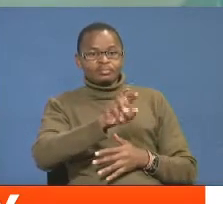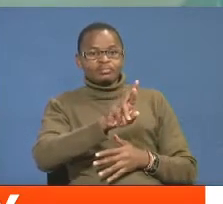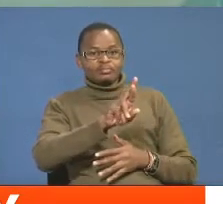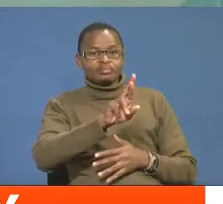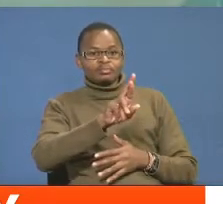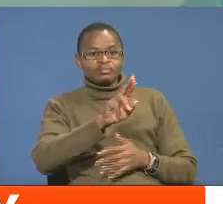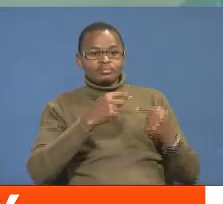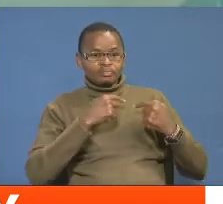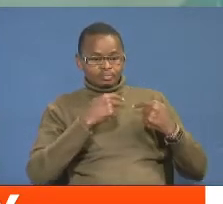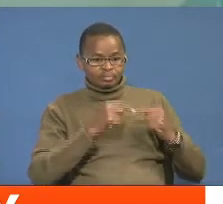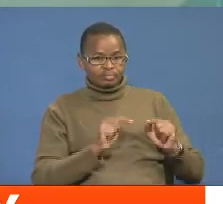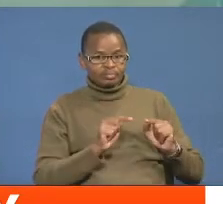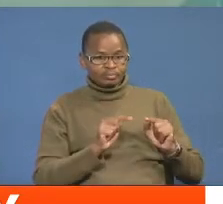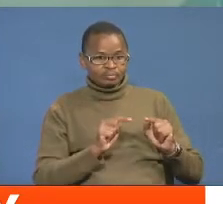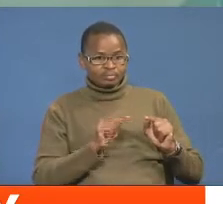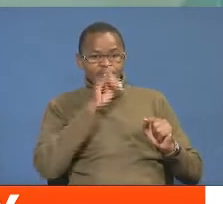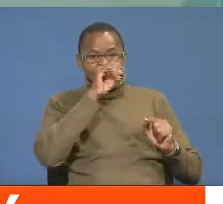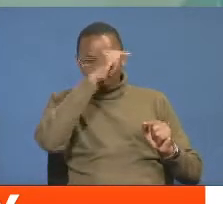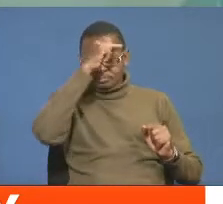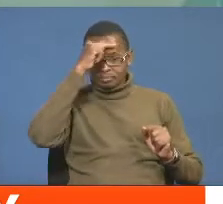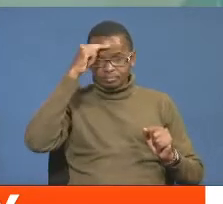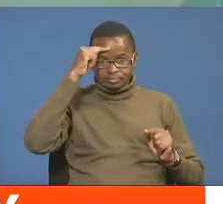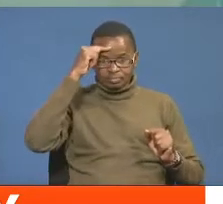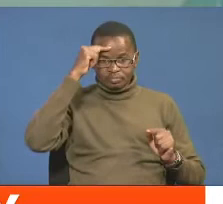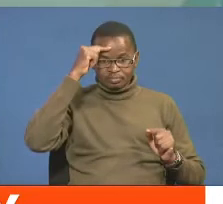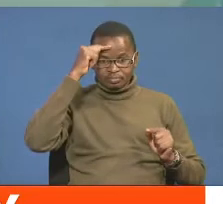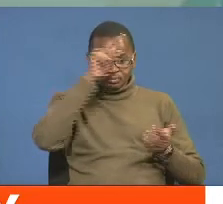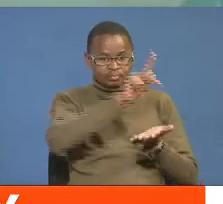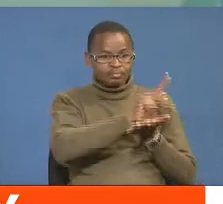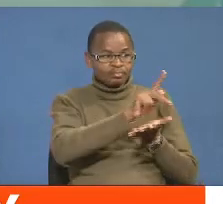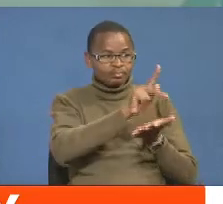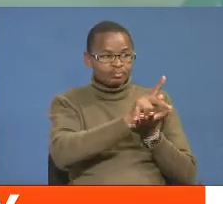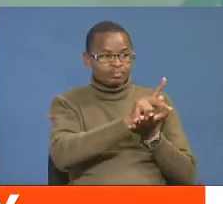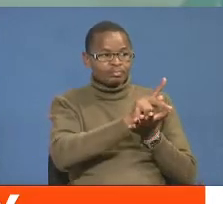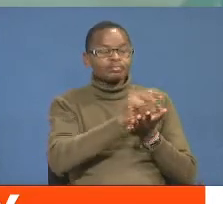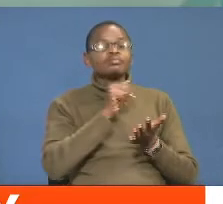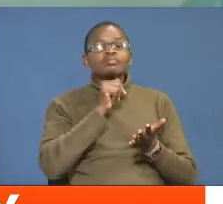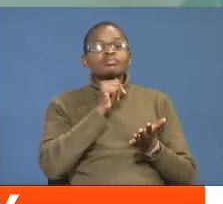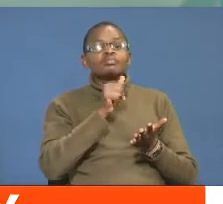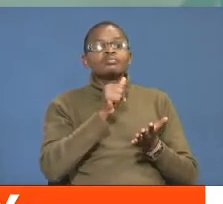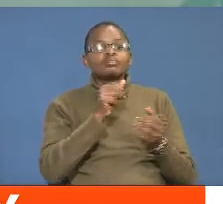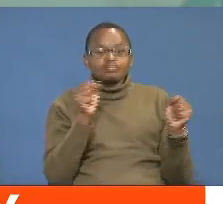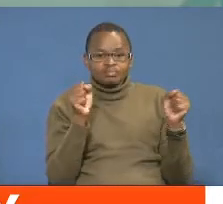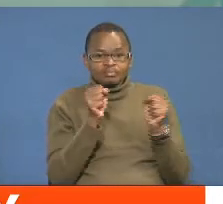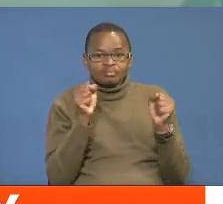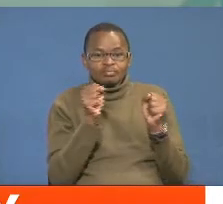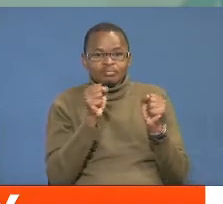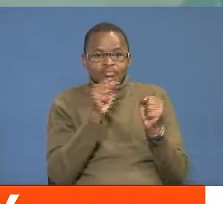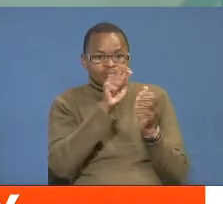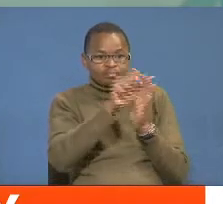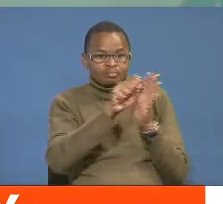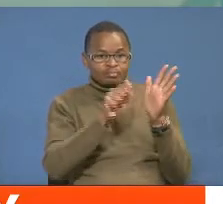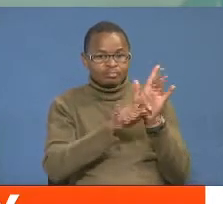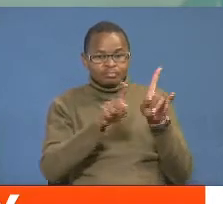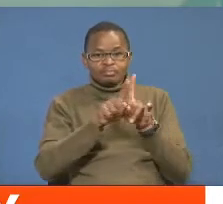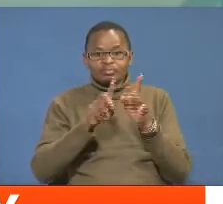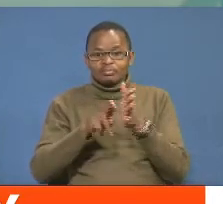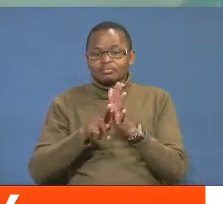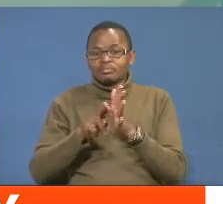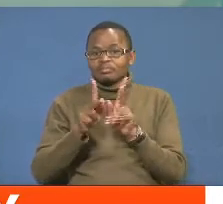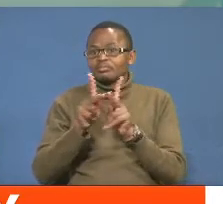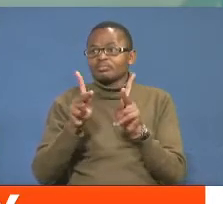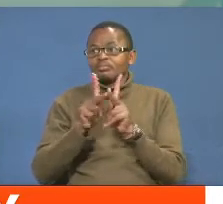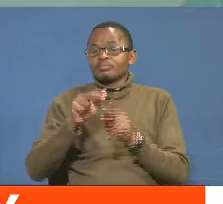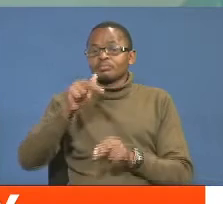as opposed to Pfizer is because of the storage. Mm-hmm. So it doesn't require very cold temperatures like the Pfizer, which requires a